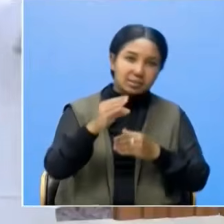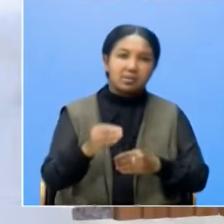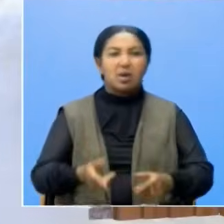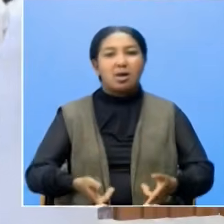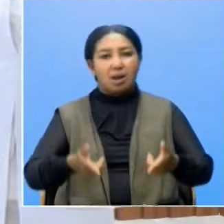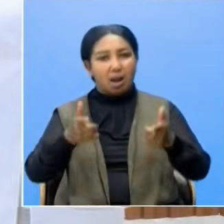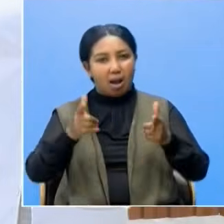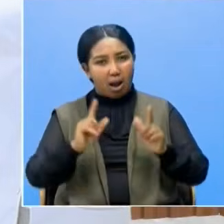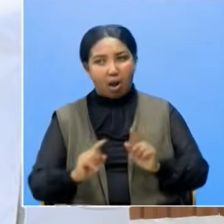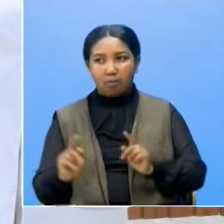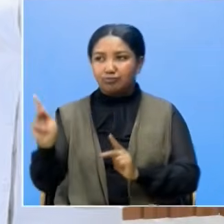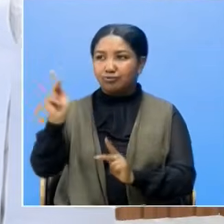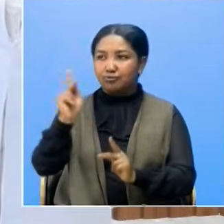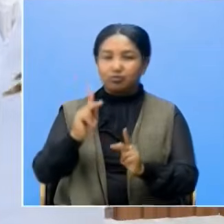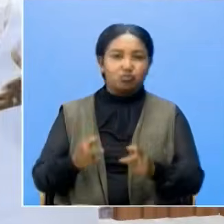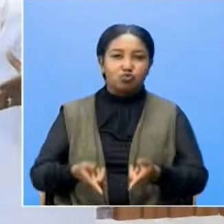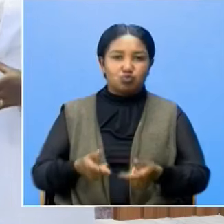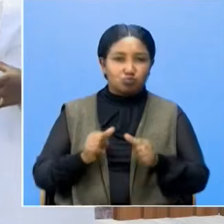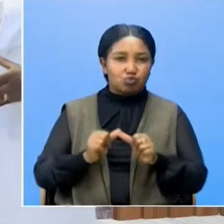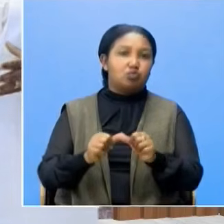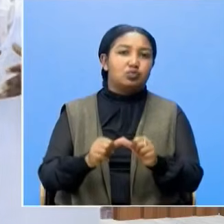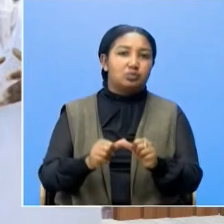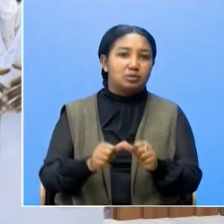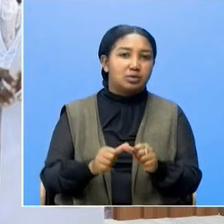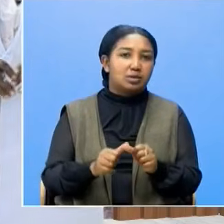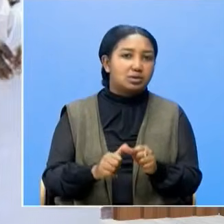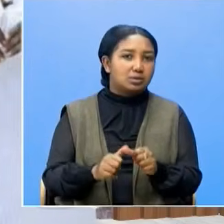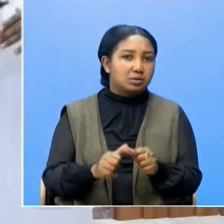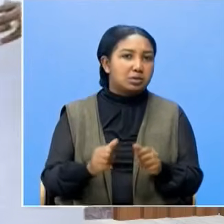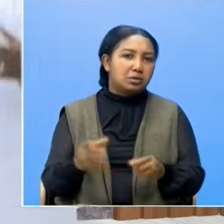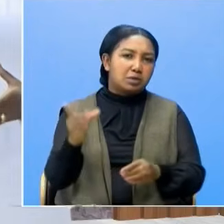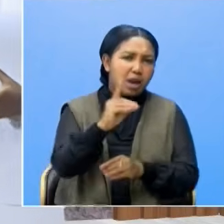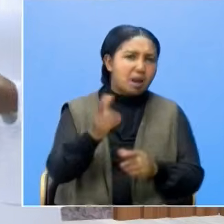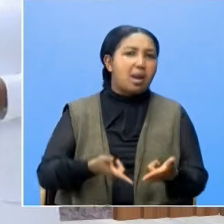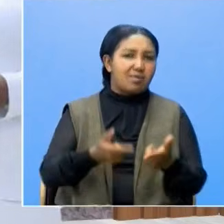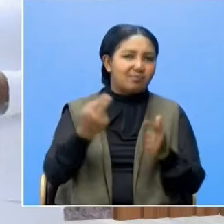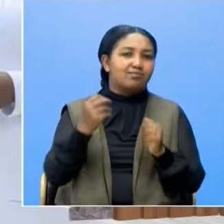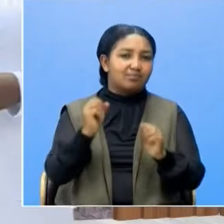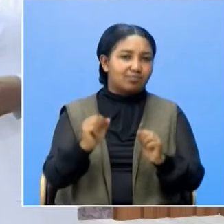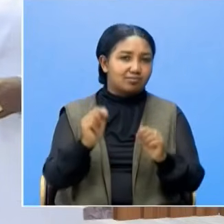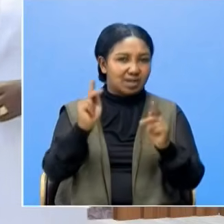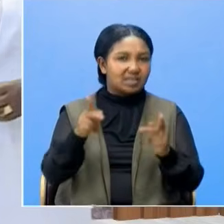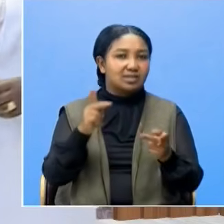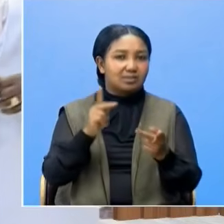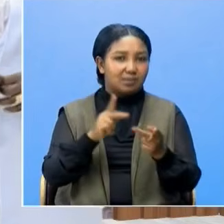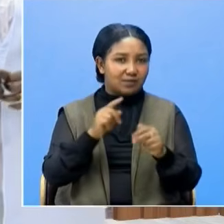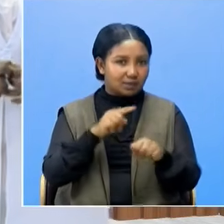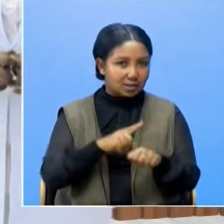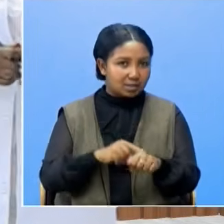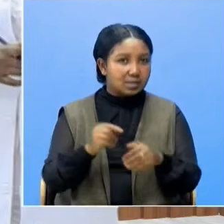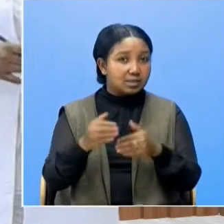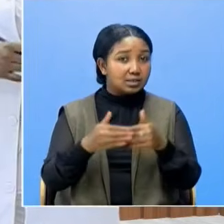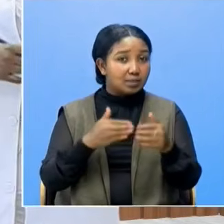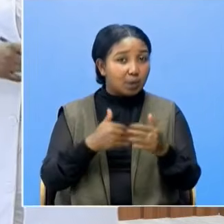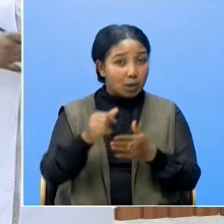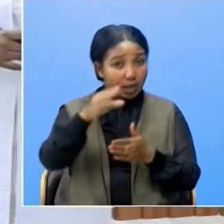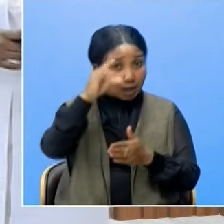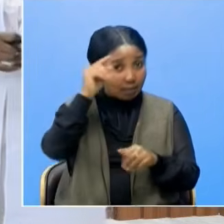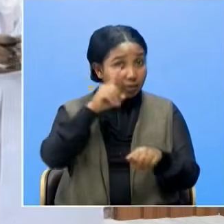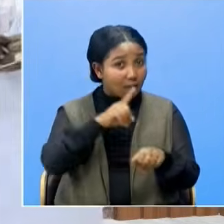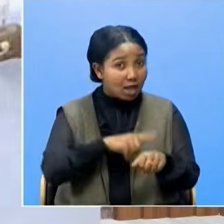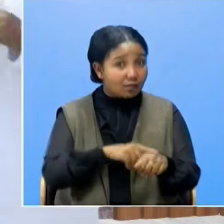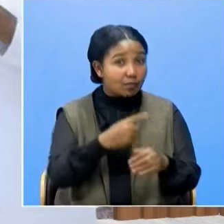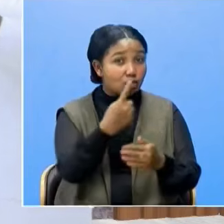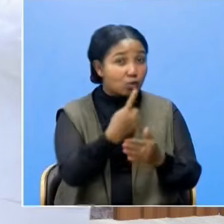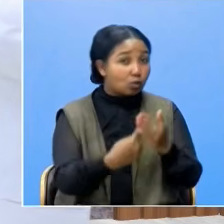life tour. Yeah? Yes, we can use it in our daily life, right? Simply when we learn tense, it is not